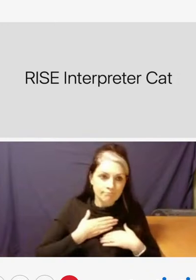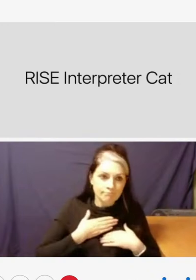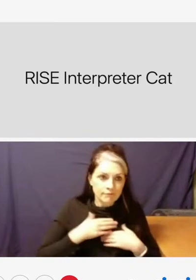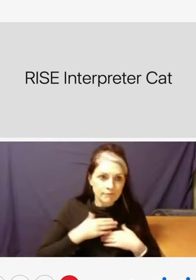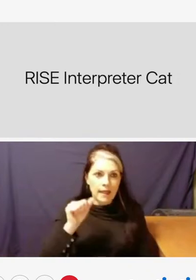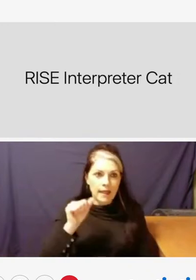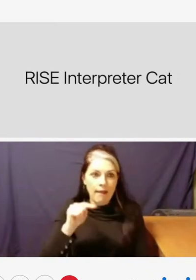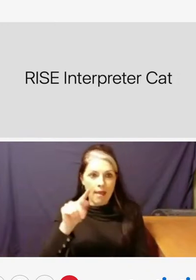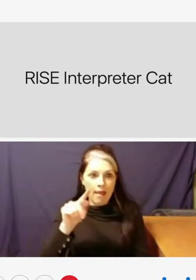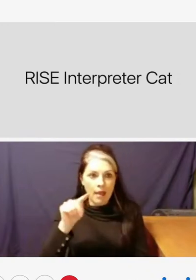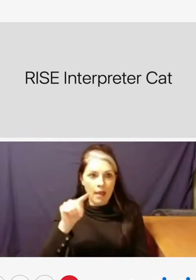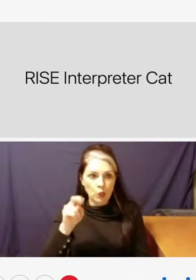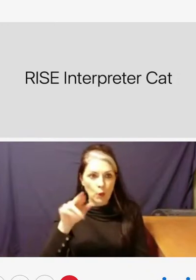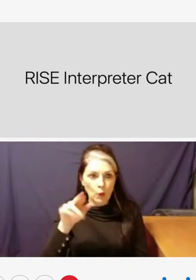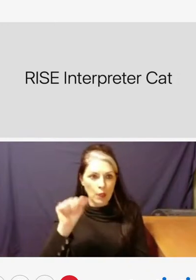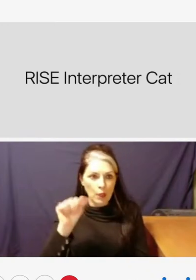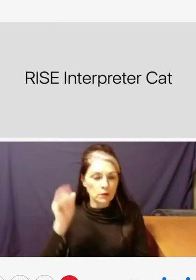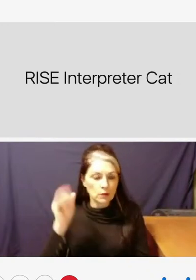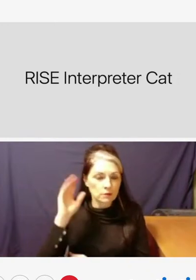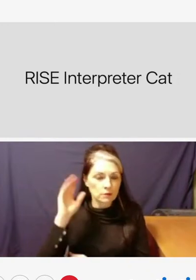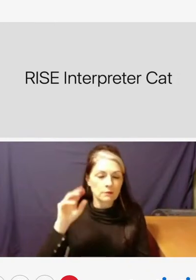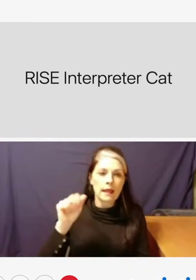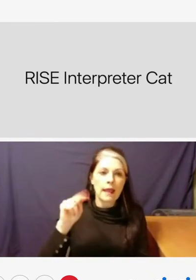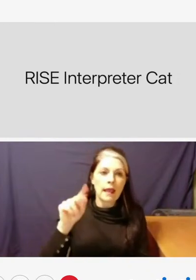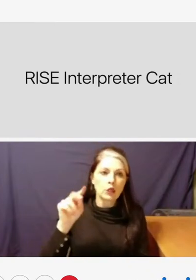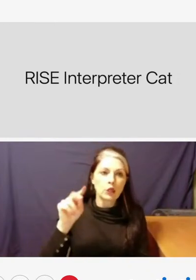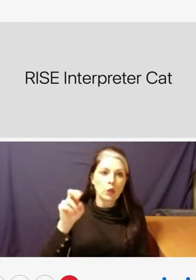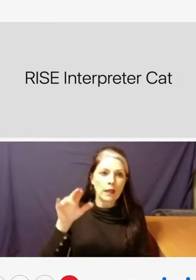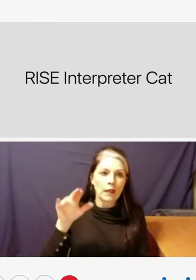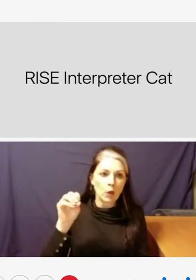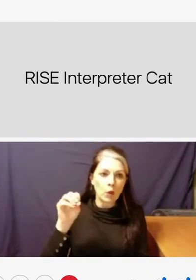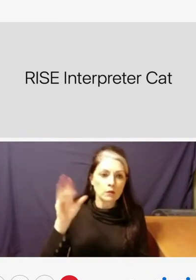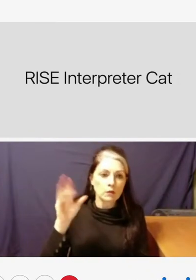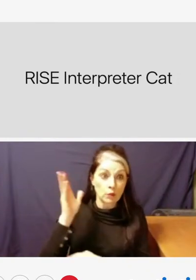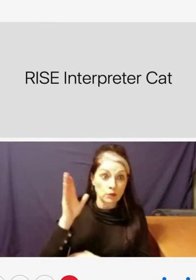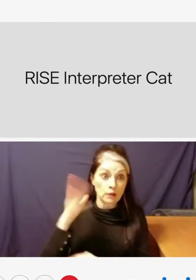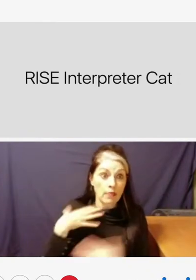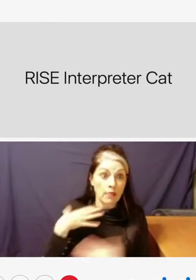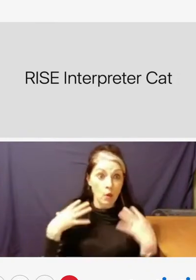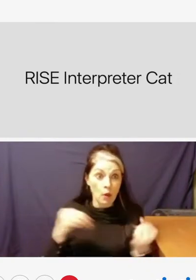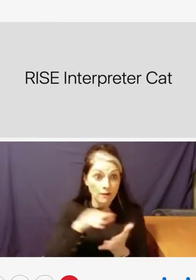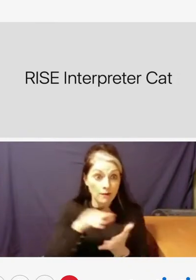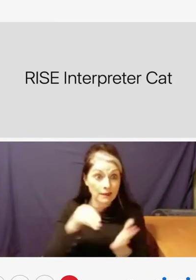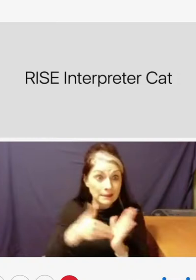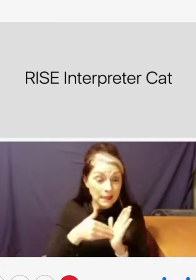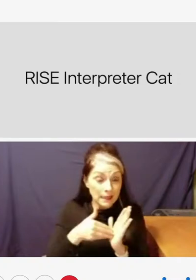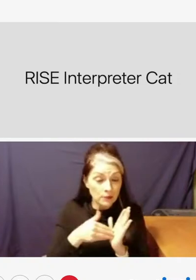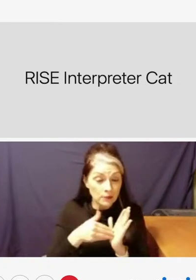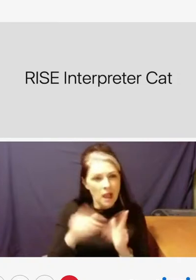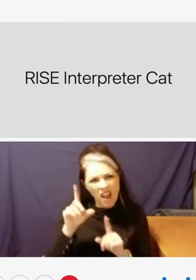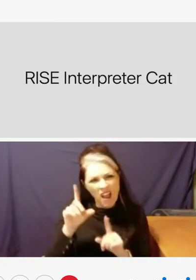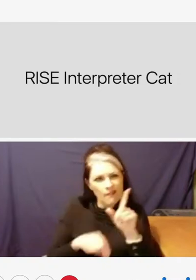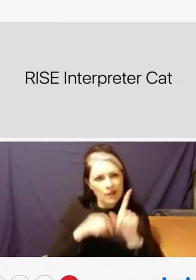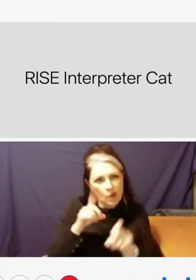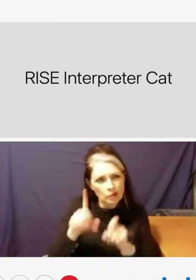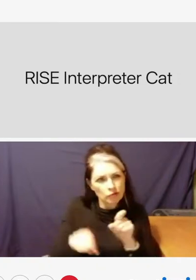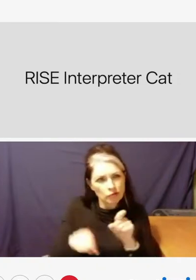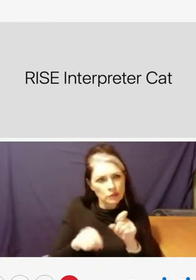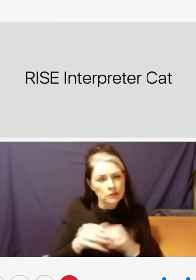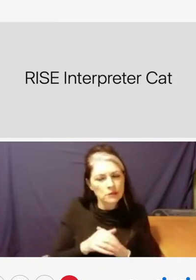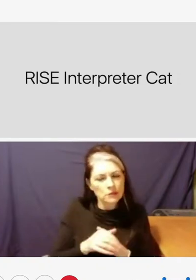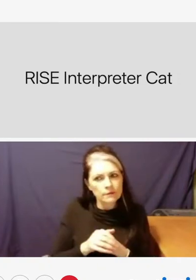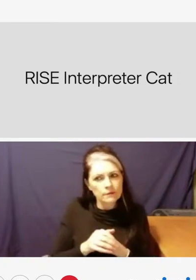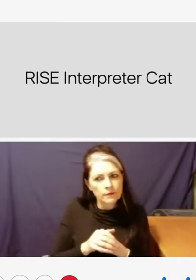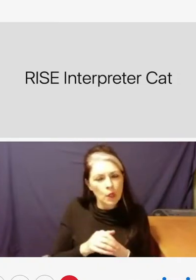and learning and hearing about the wellness centers I do have a question um when will we see a Wellness Center